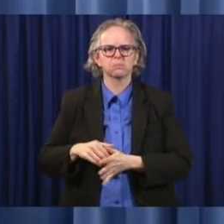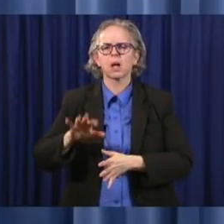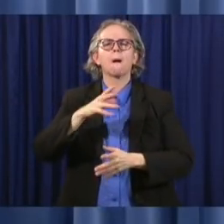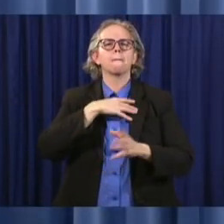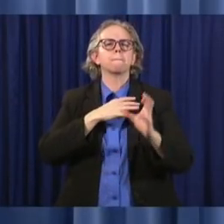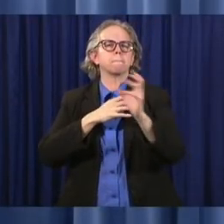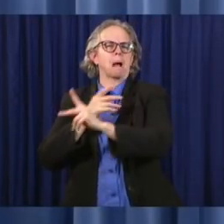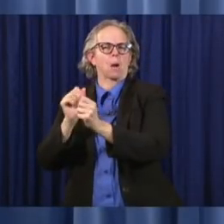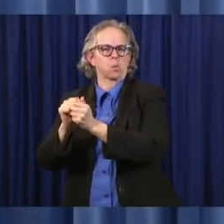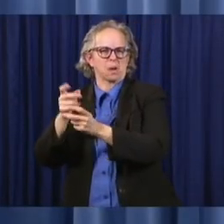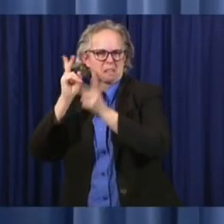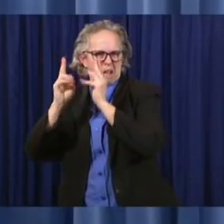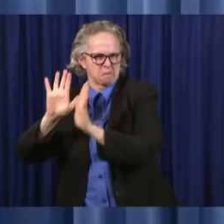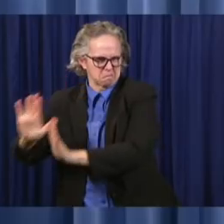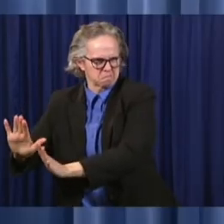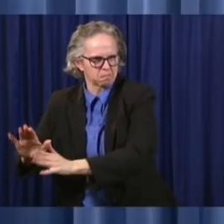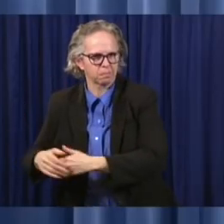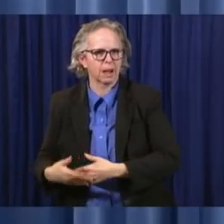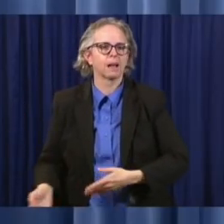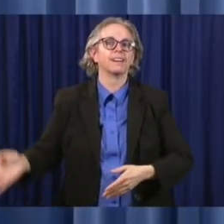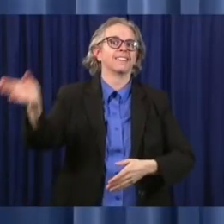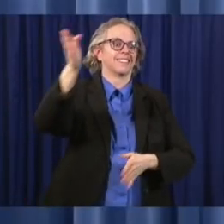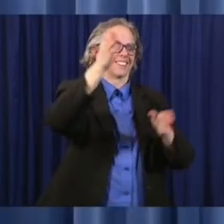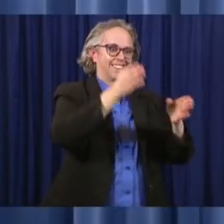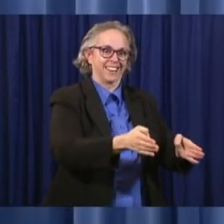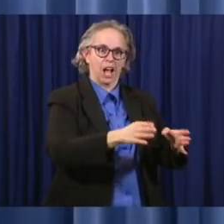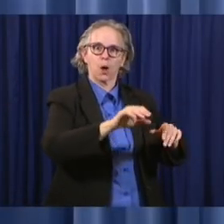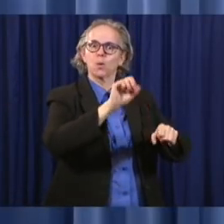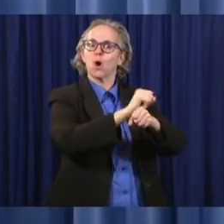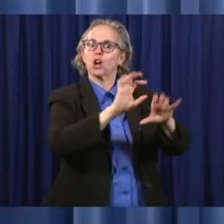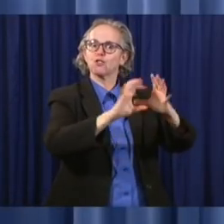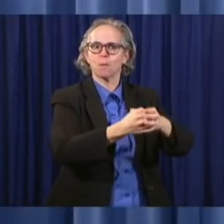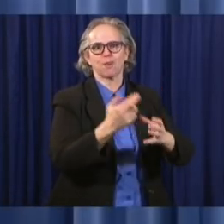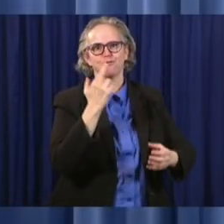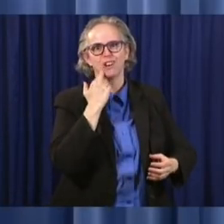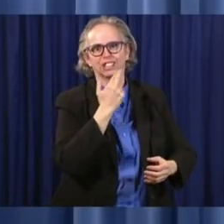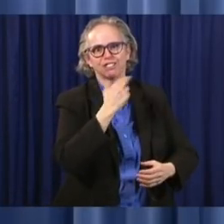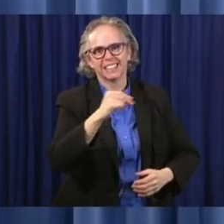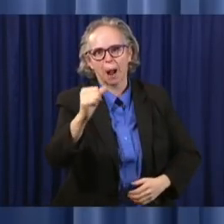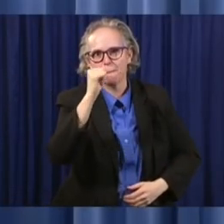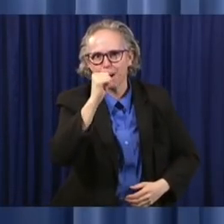talk about restaurants and bars. I